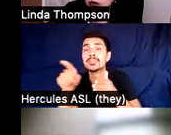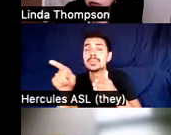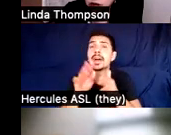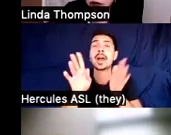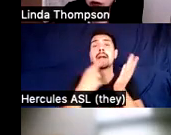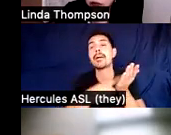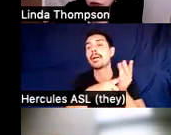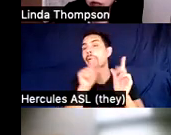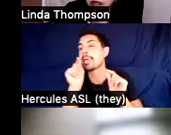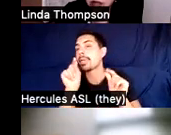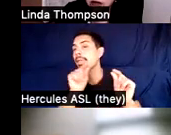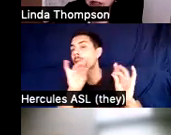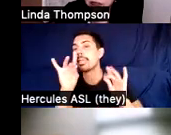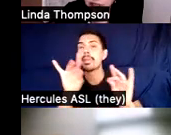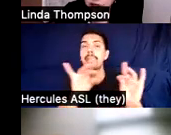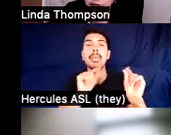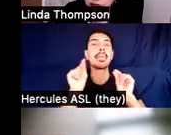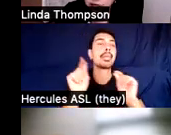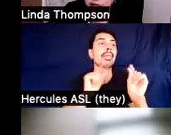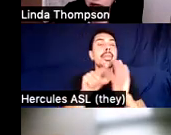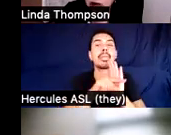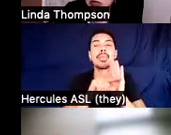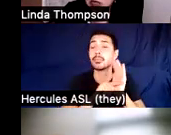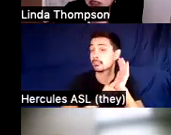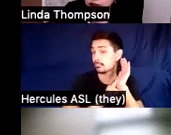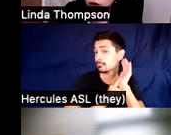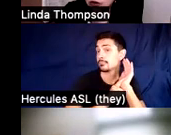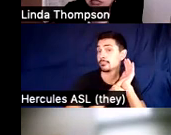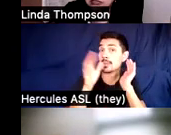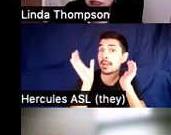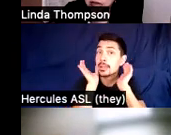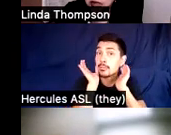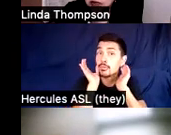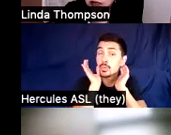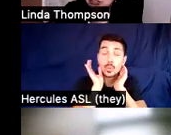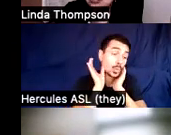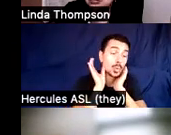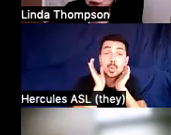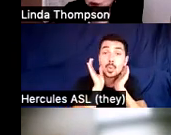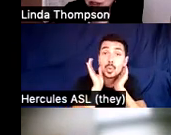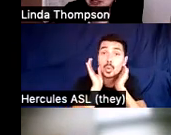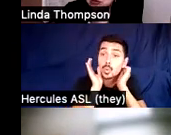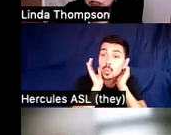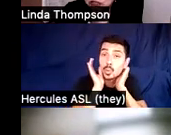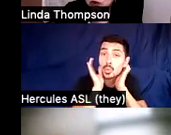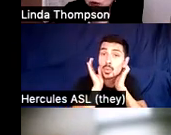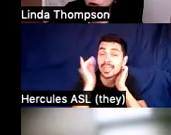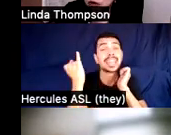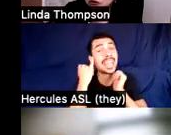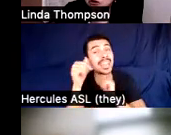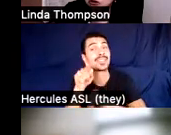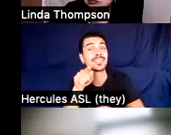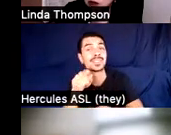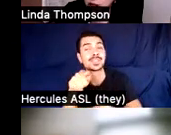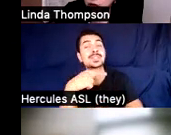people will hear. In the way that it was said to me is, if you're going to say it, just know that the winds will blow